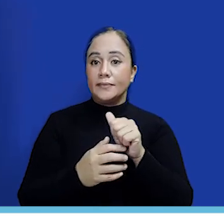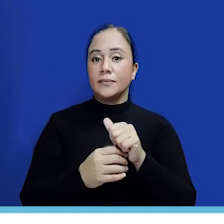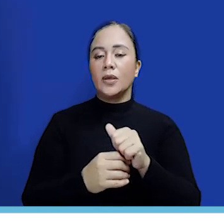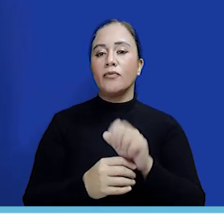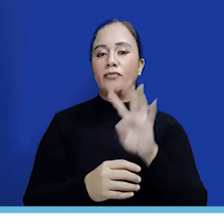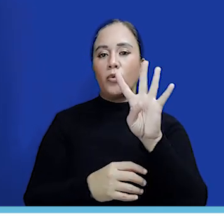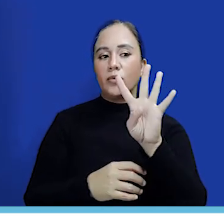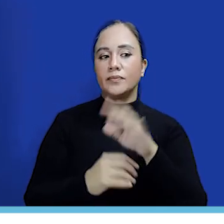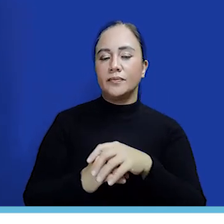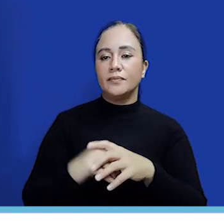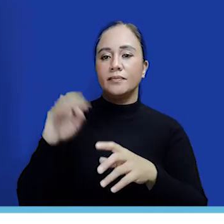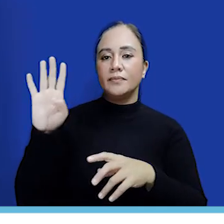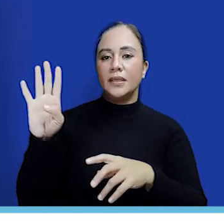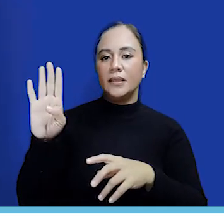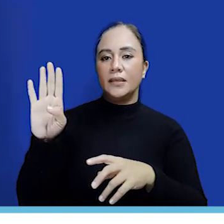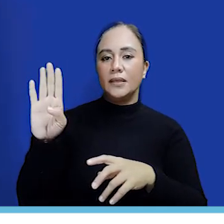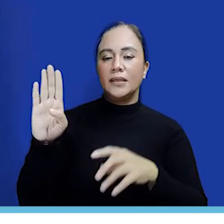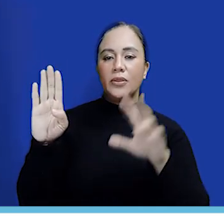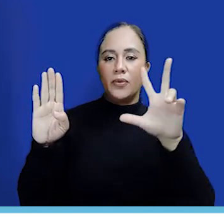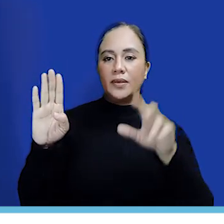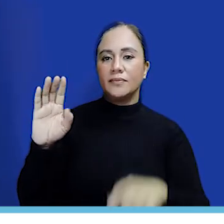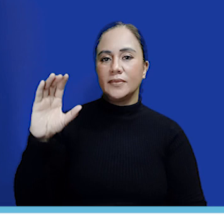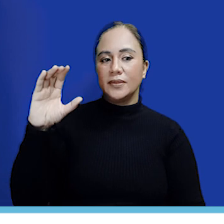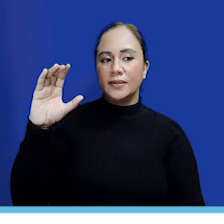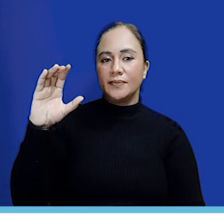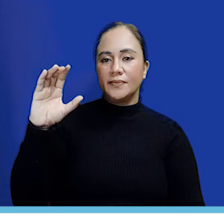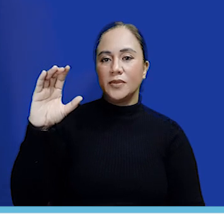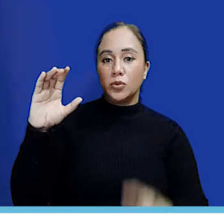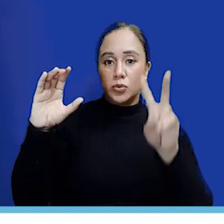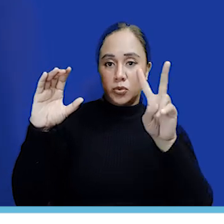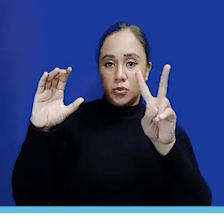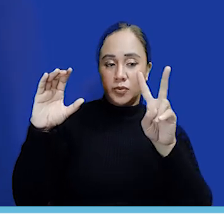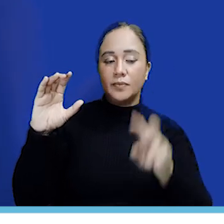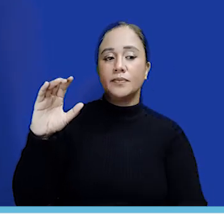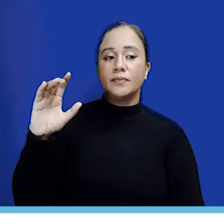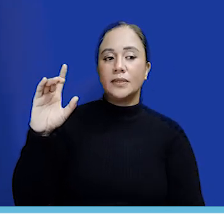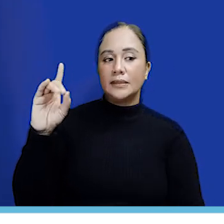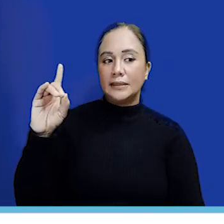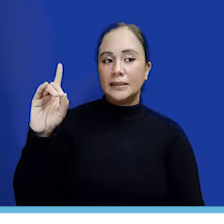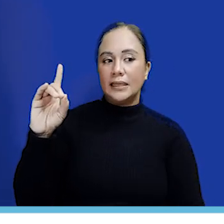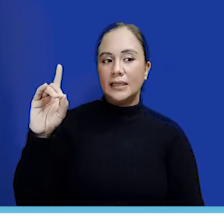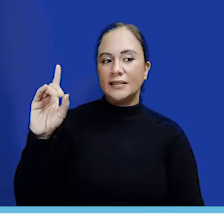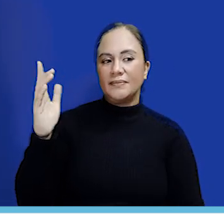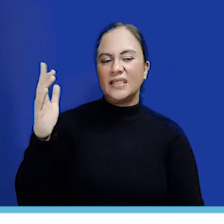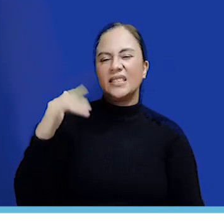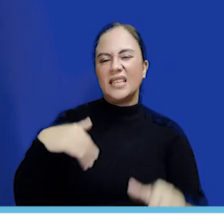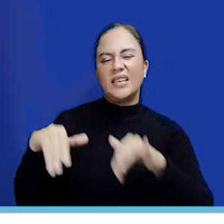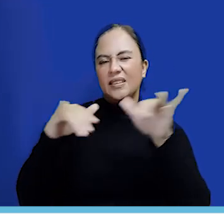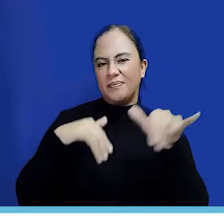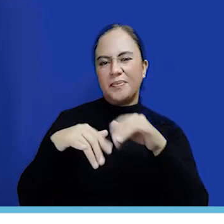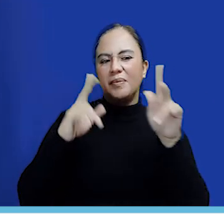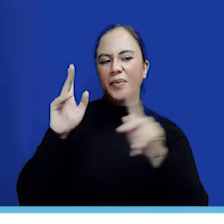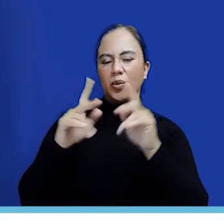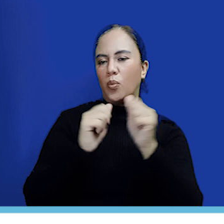A. 4, B. 3, C. 2, D.